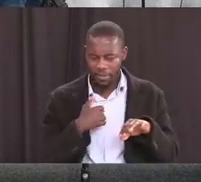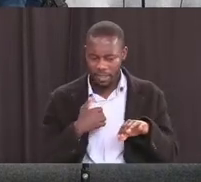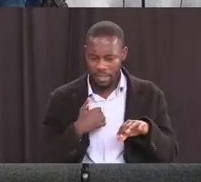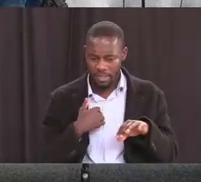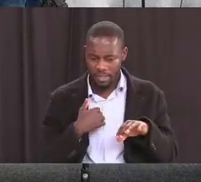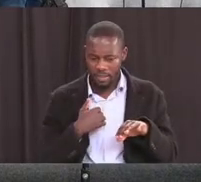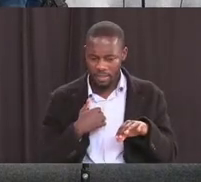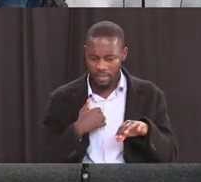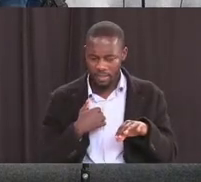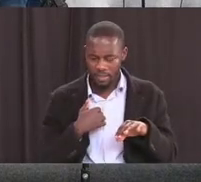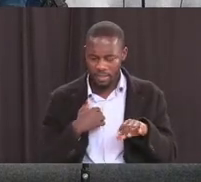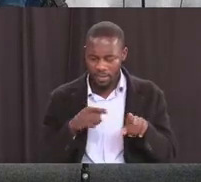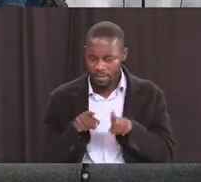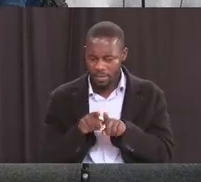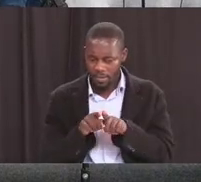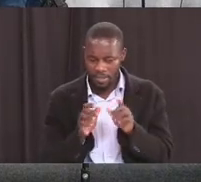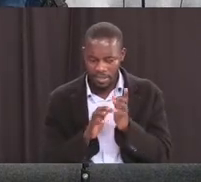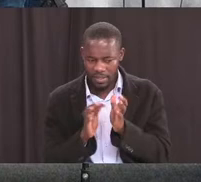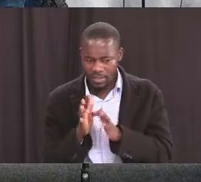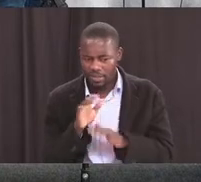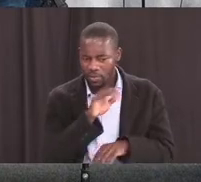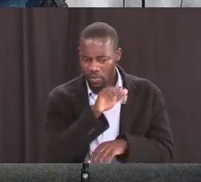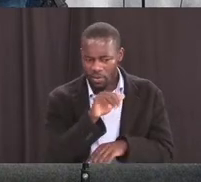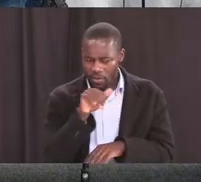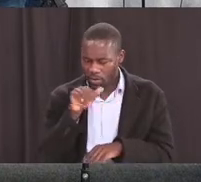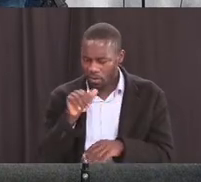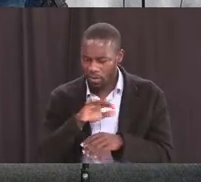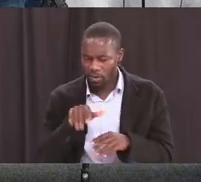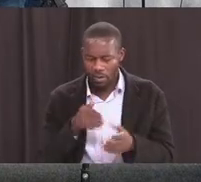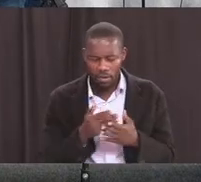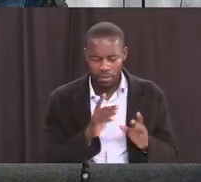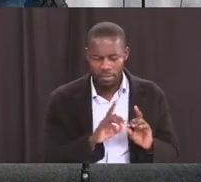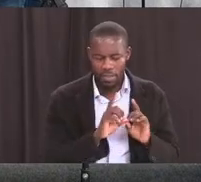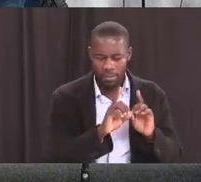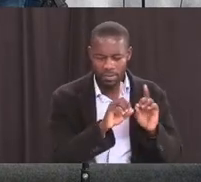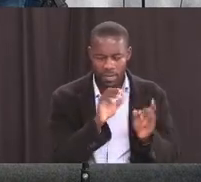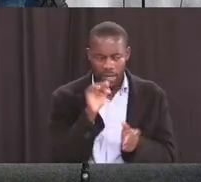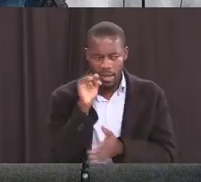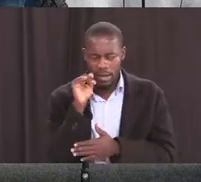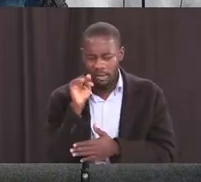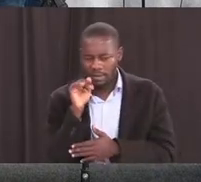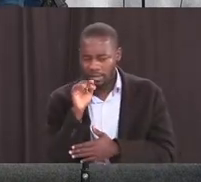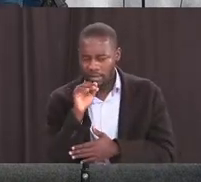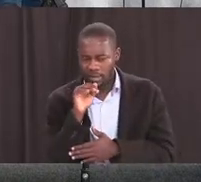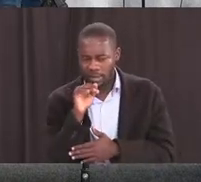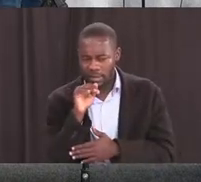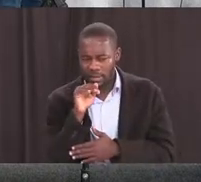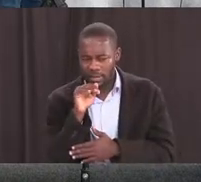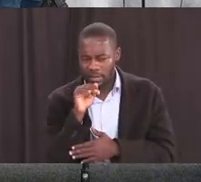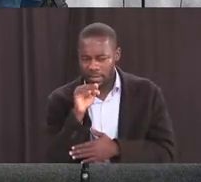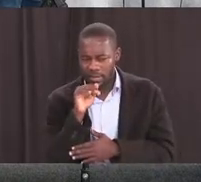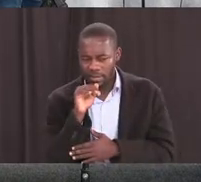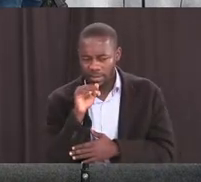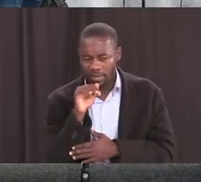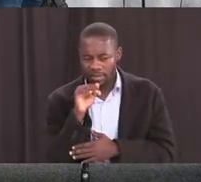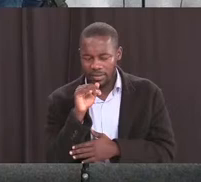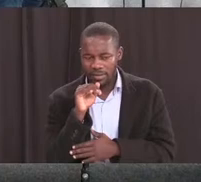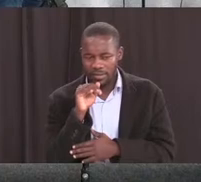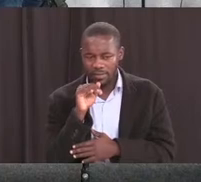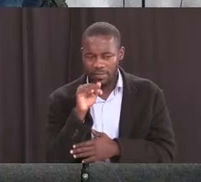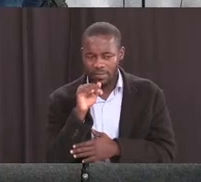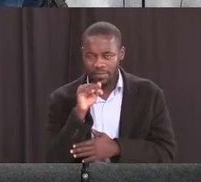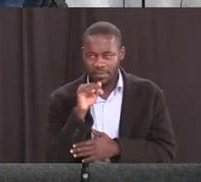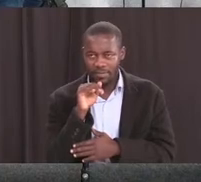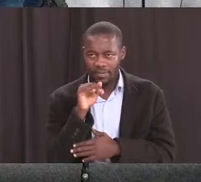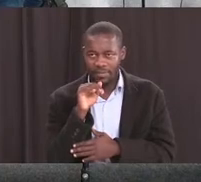And Jesus turned to his disciples and he asked them, do you also want to leave? Peter said, where else can we go? You have the words of